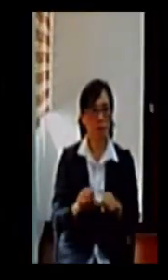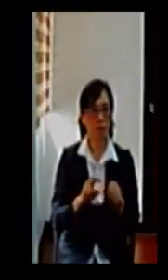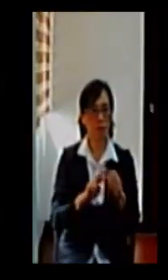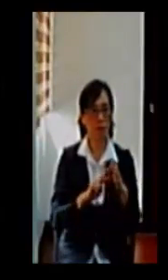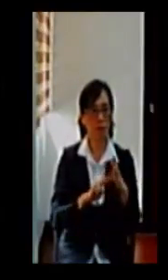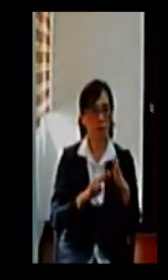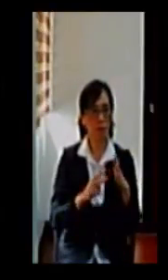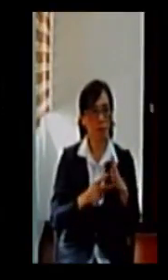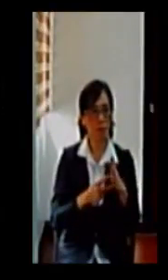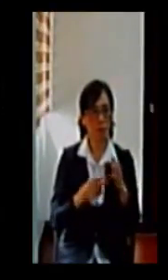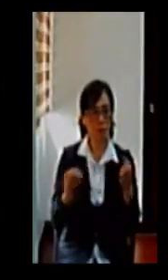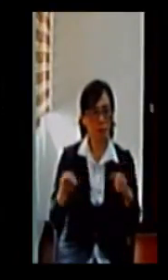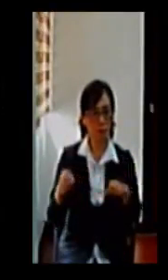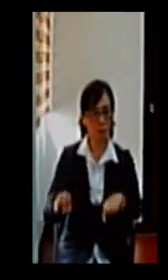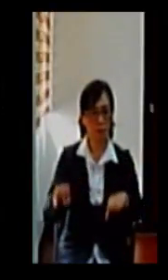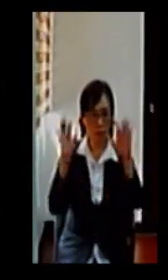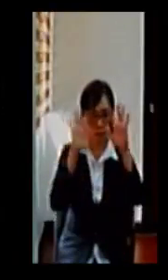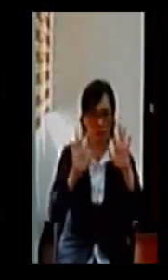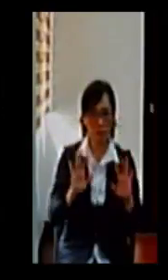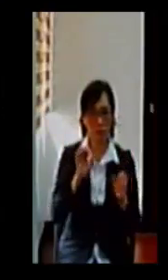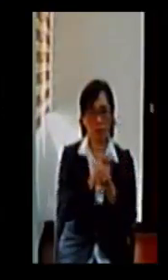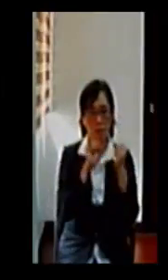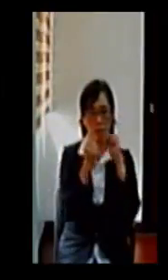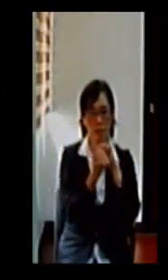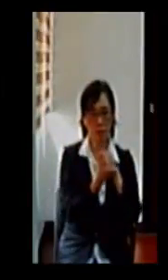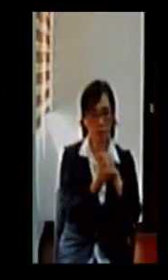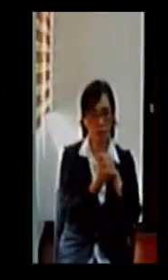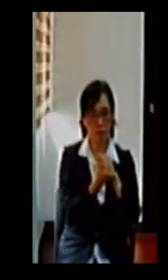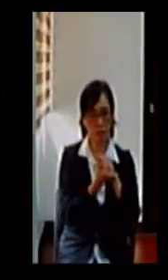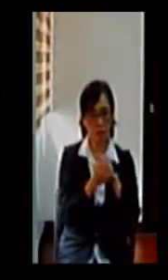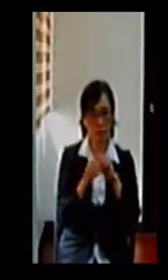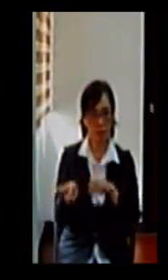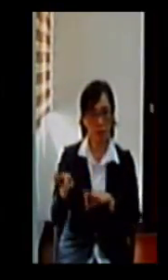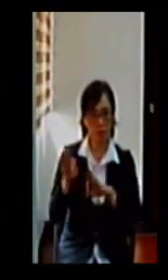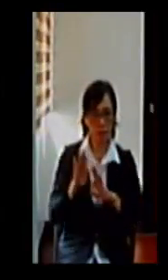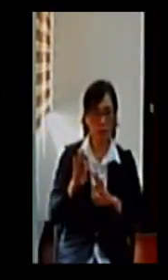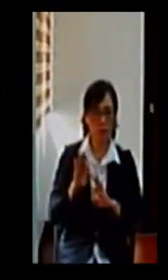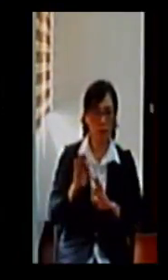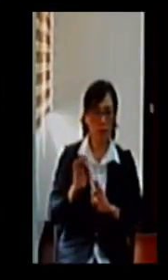the effects of climate change are, we bear the brunt,